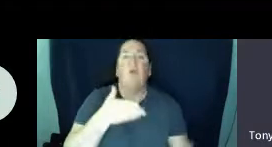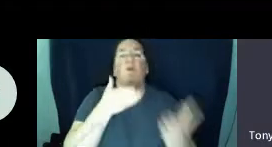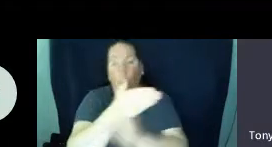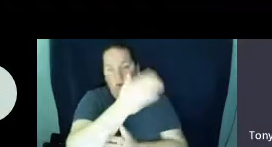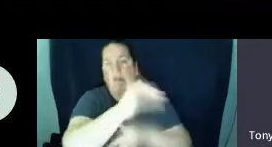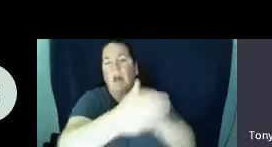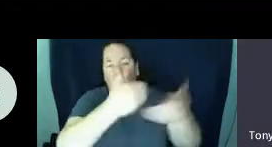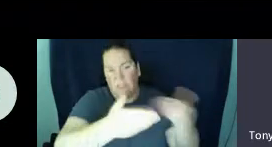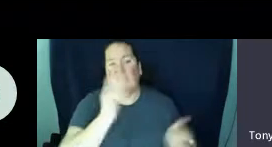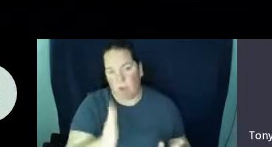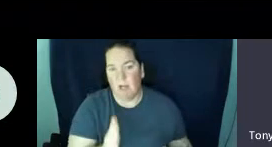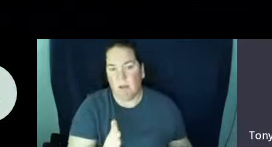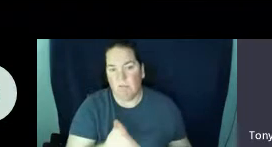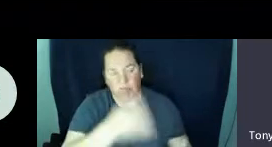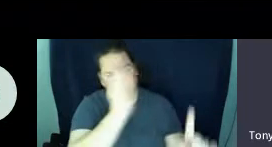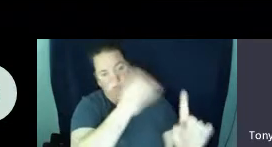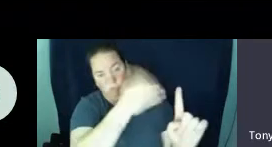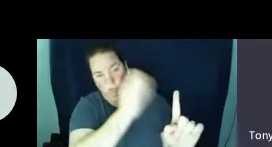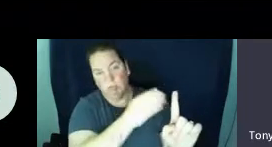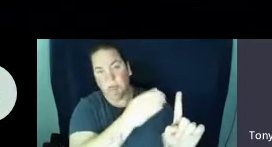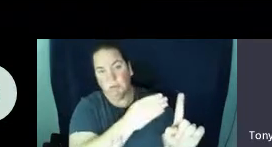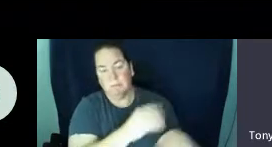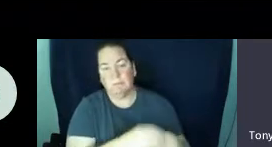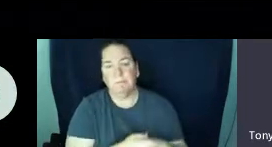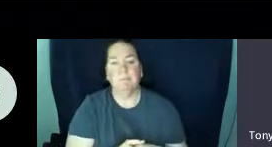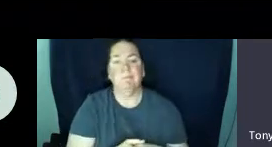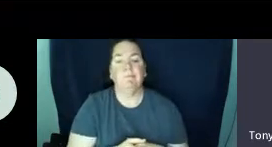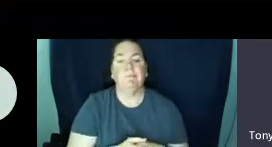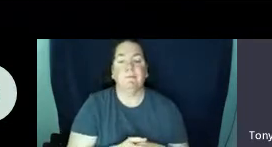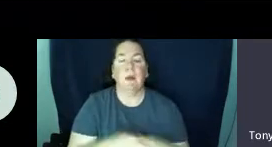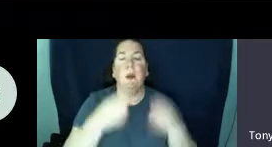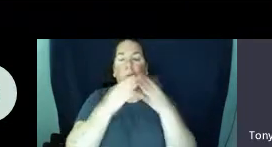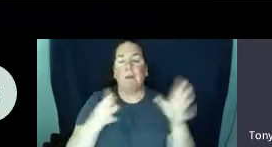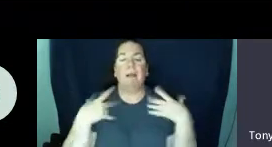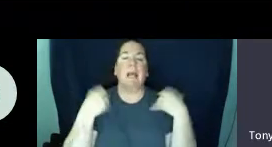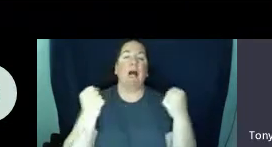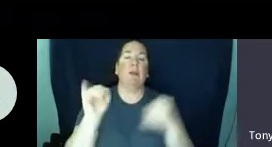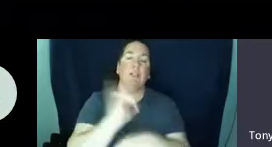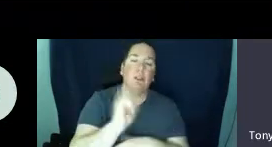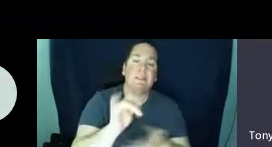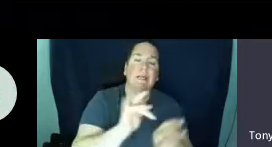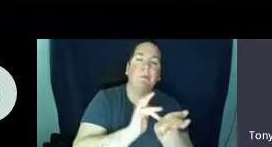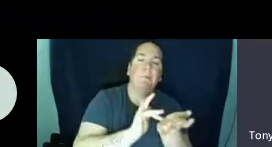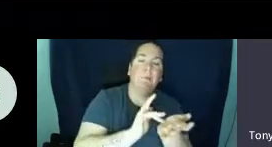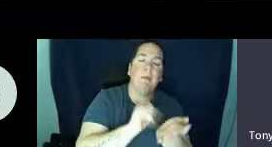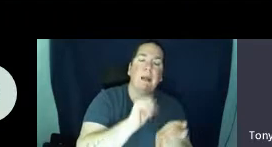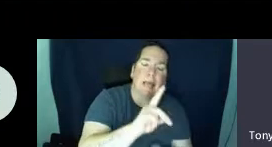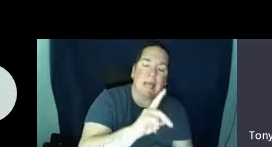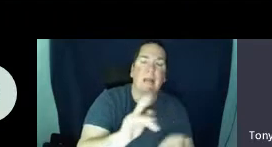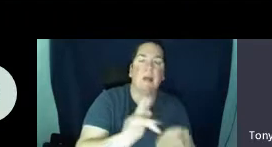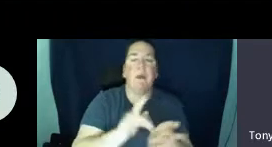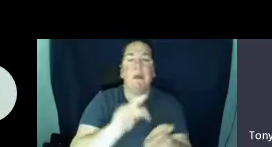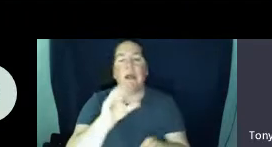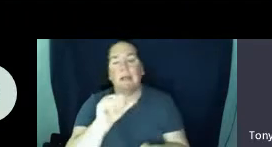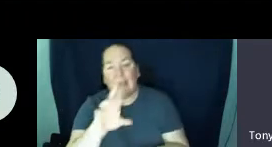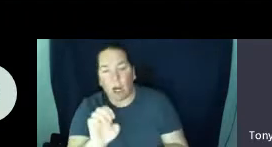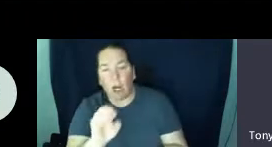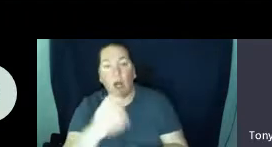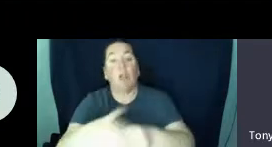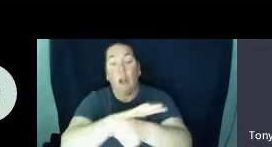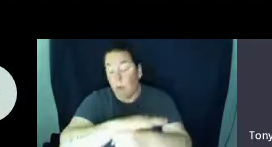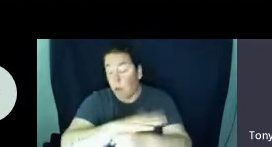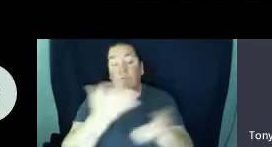too. It's possible that public health insurance like Medicaid and Medicare might cover that. And